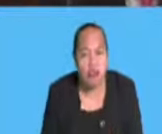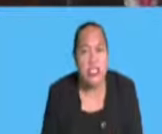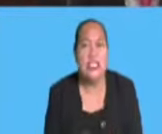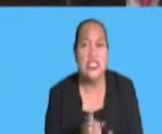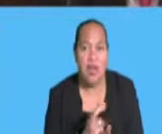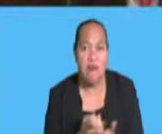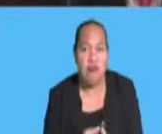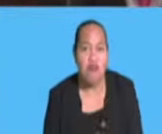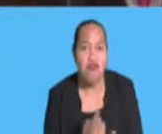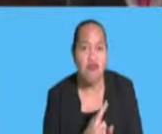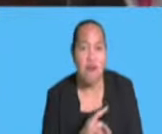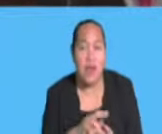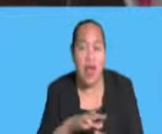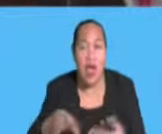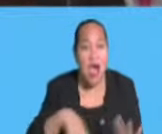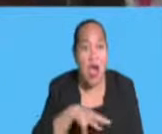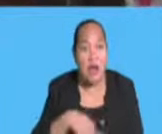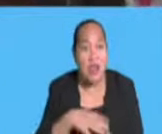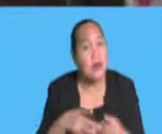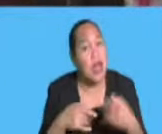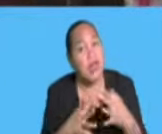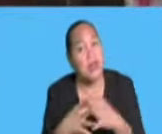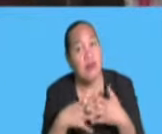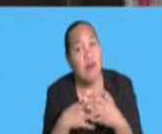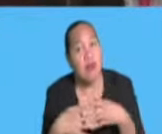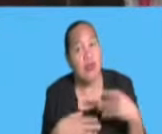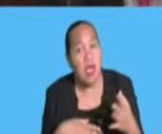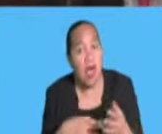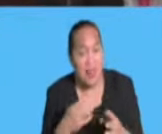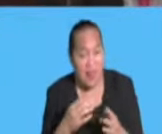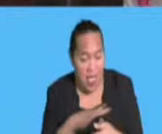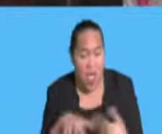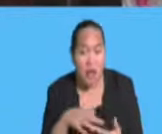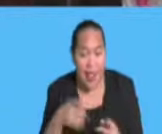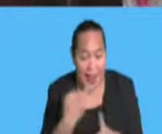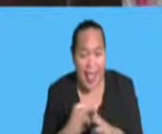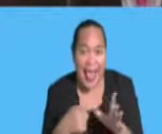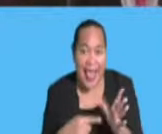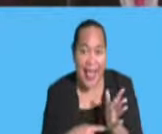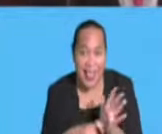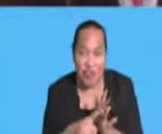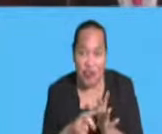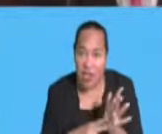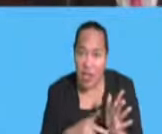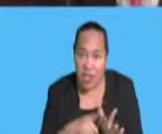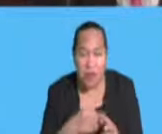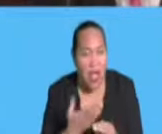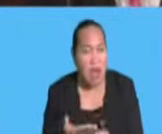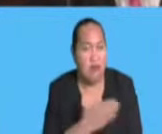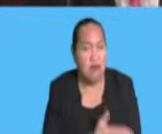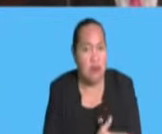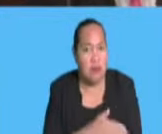Hurricane Katrina being a case in point in the US. In that regard, the recovery, rehab, and the